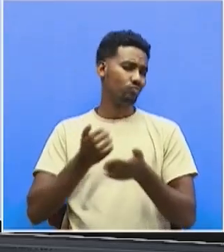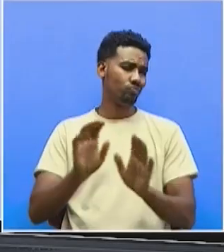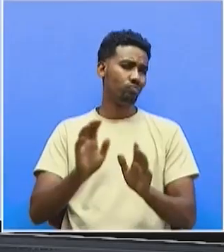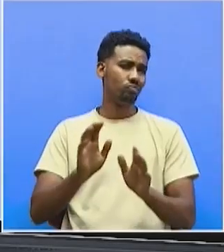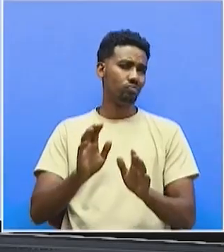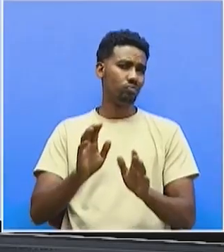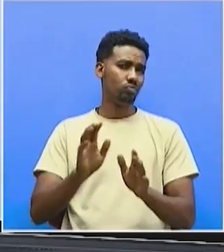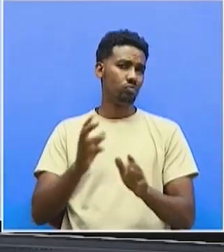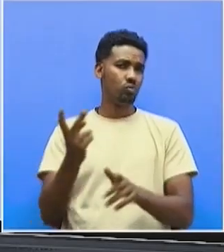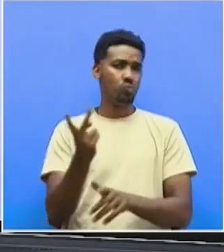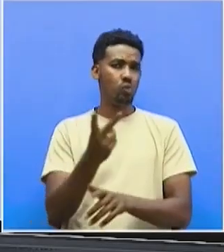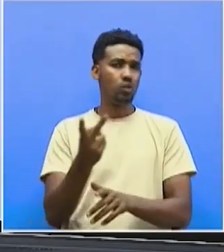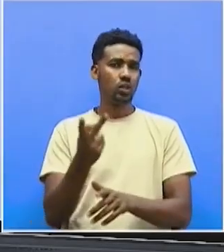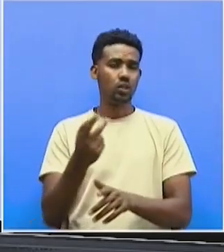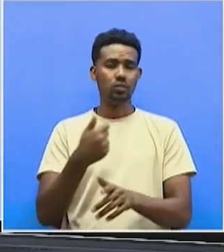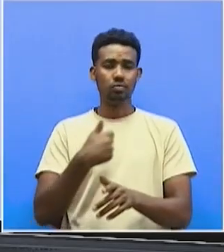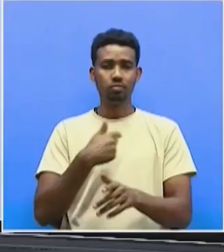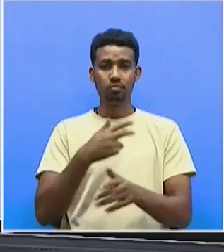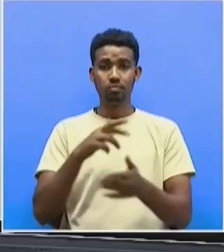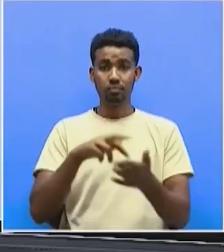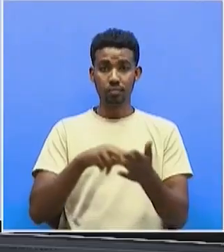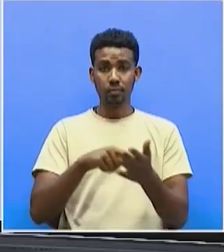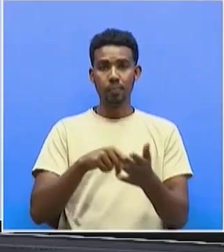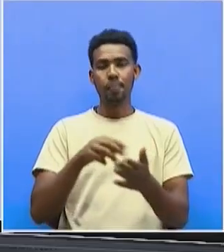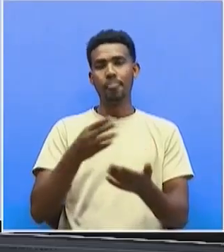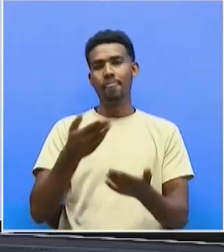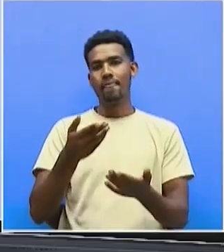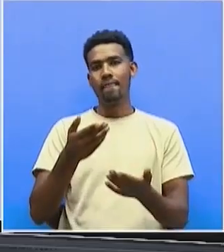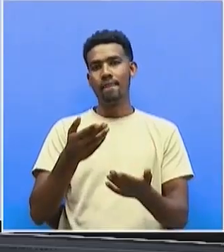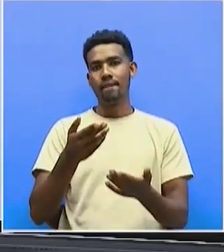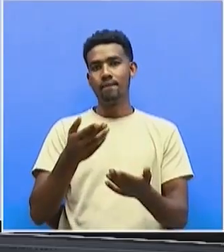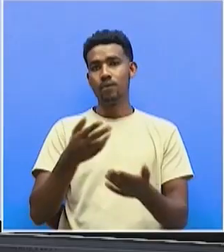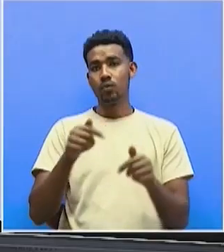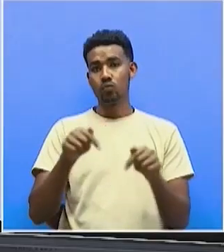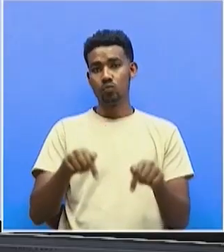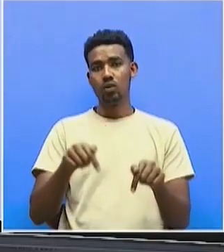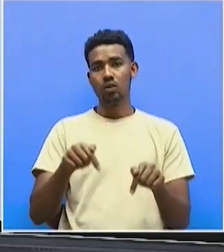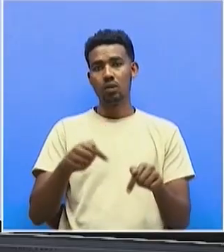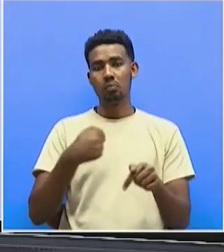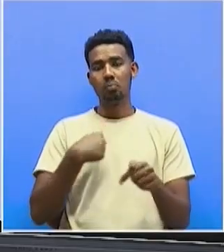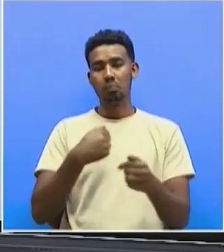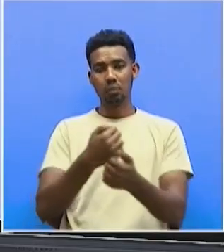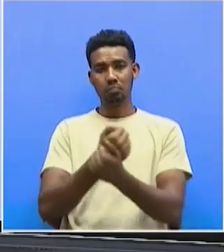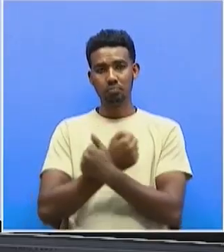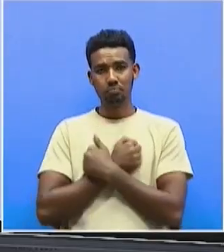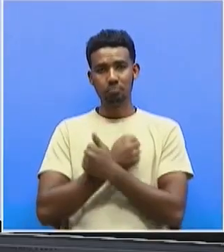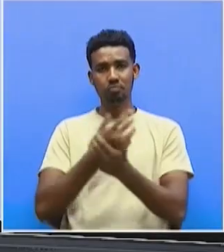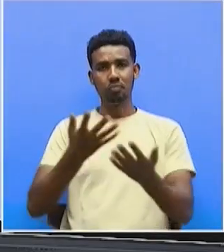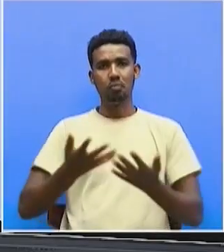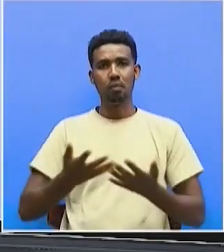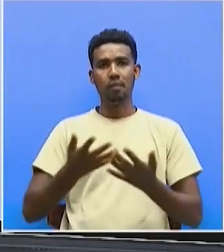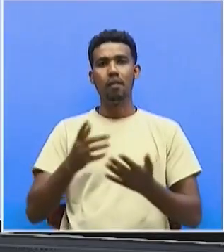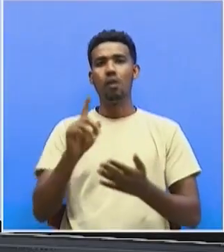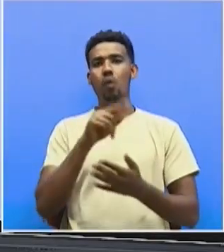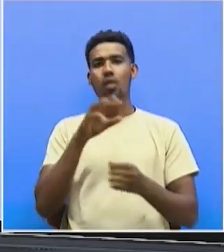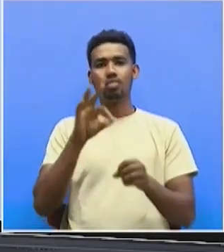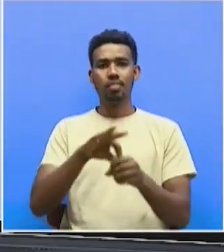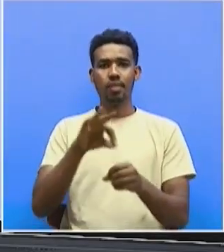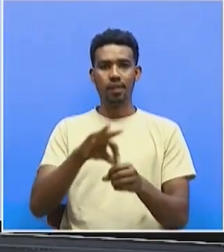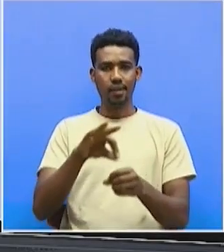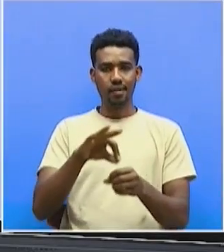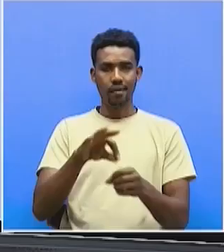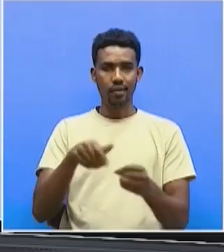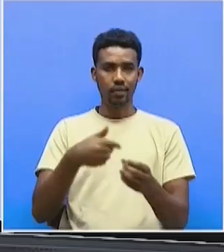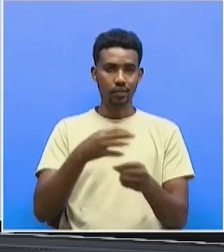do not like both. Means soda or water. For today, maybe. And I prefer tea.